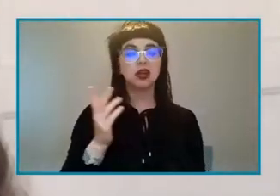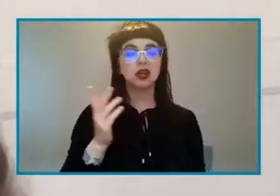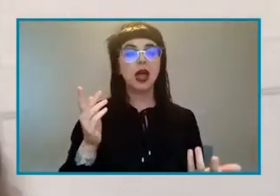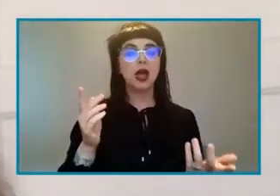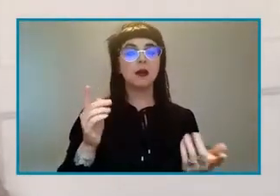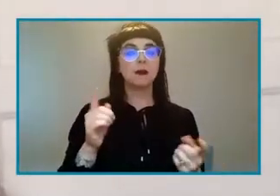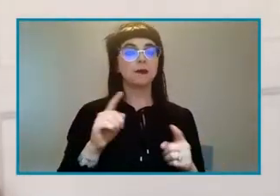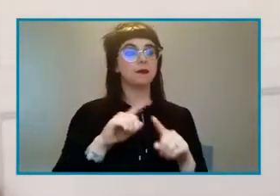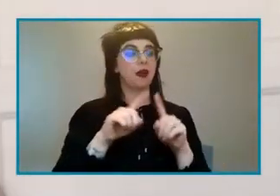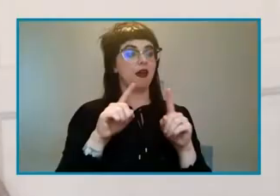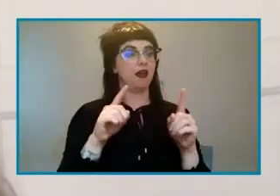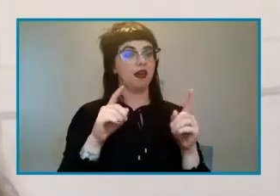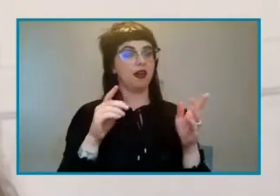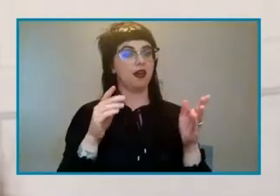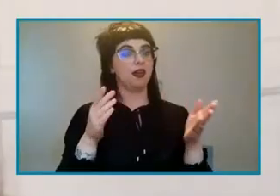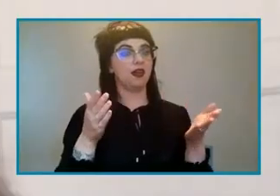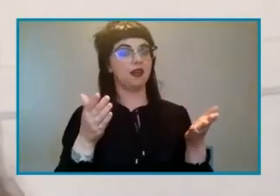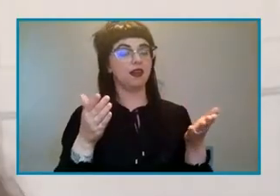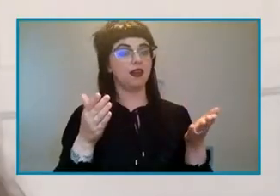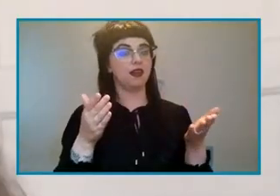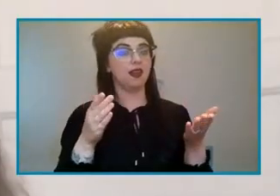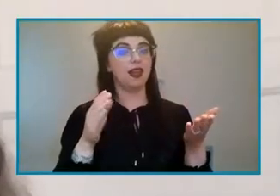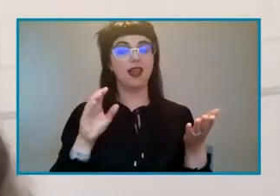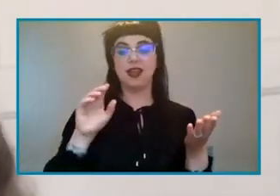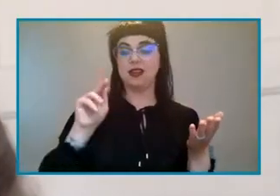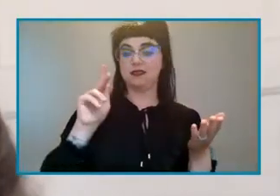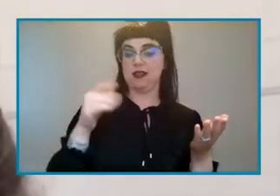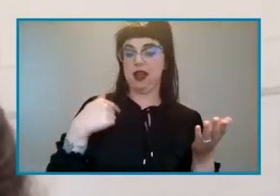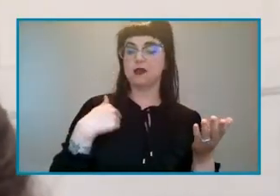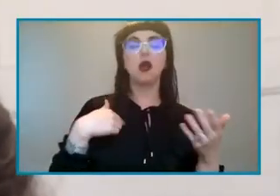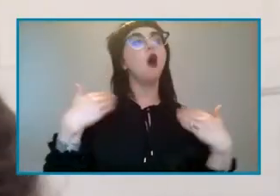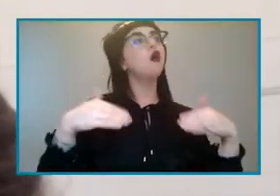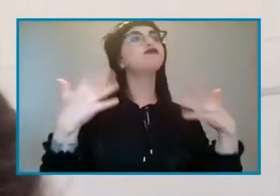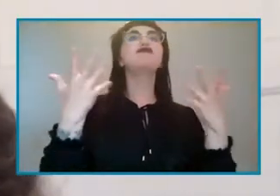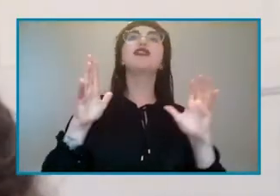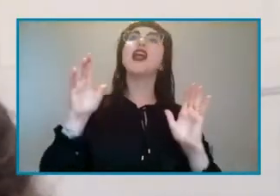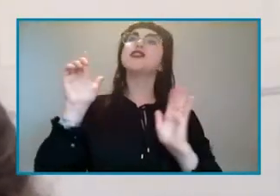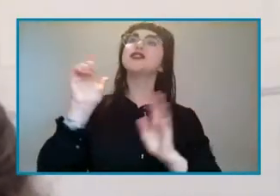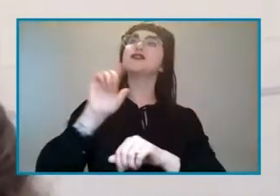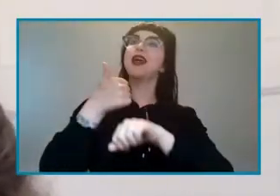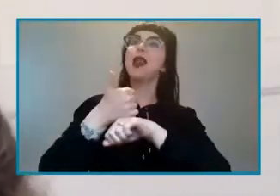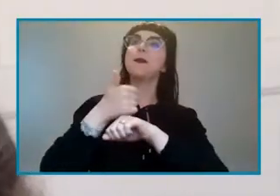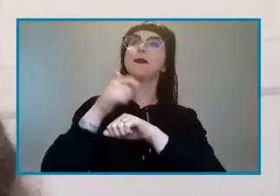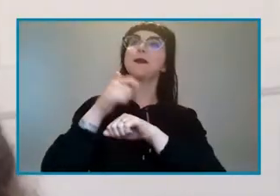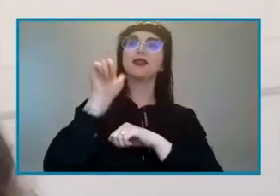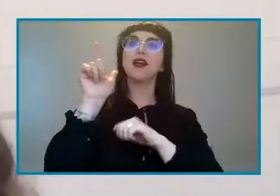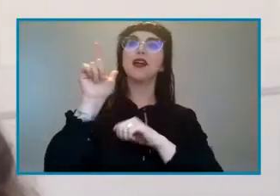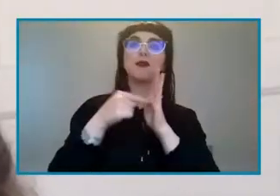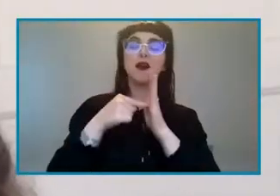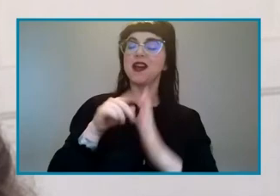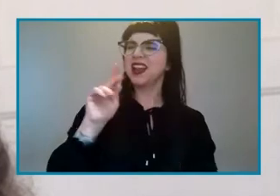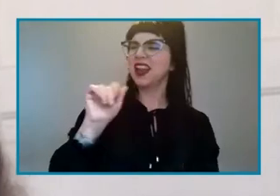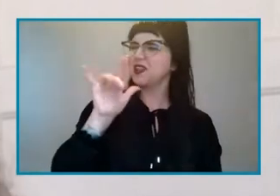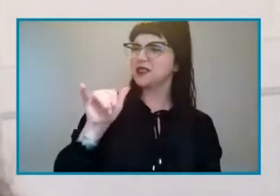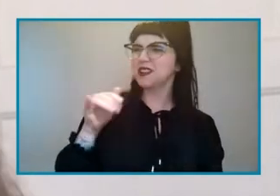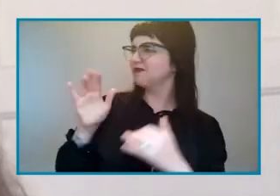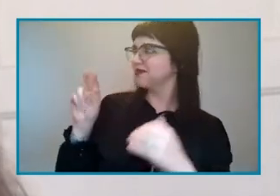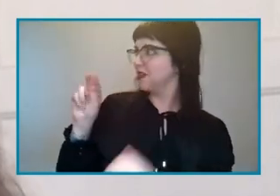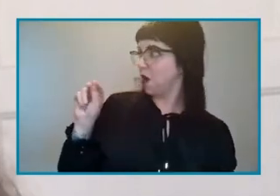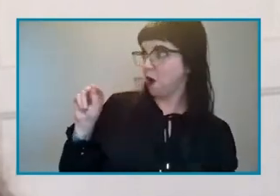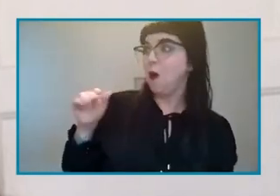Kelly was like, no, now the work really begins. But the theory of change was